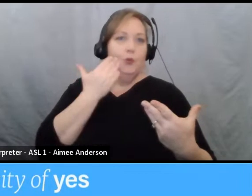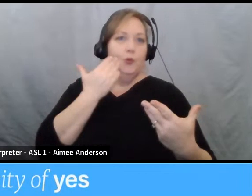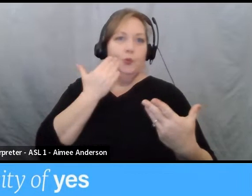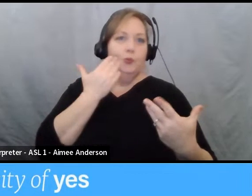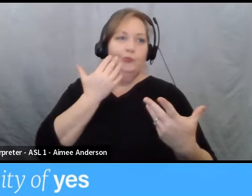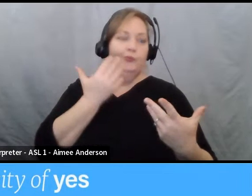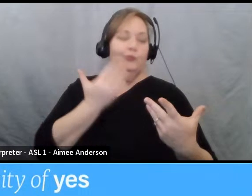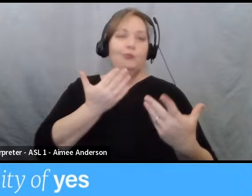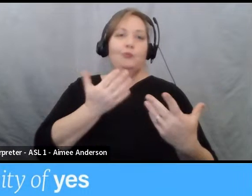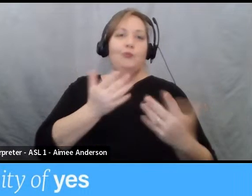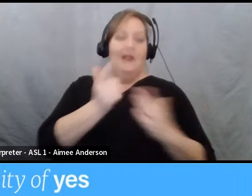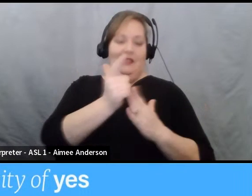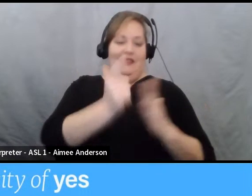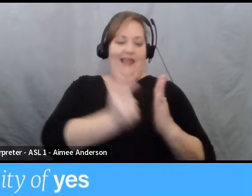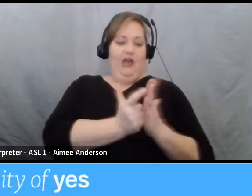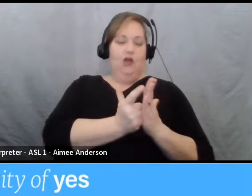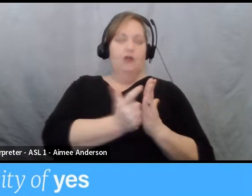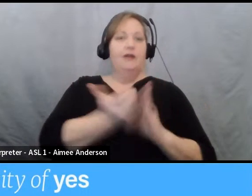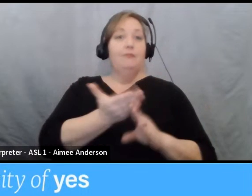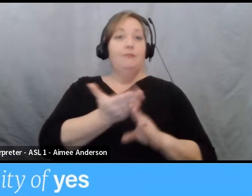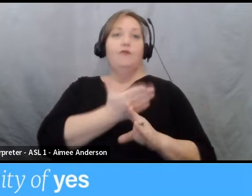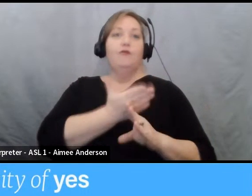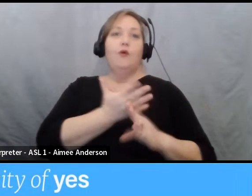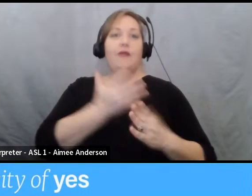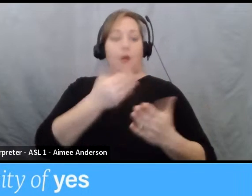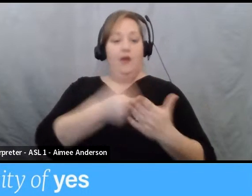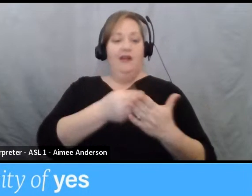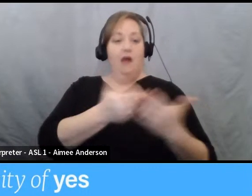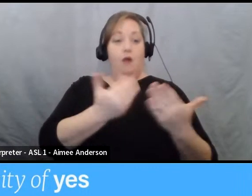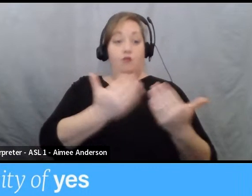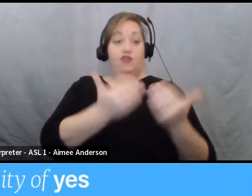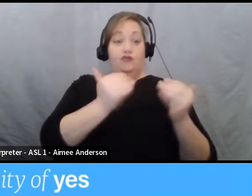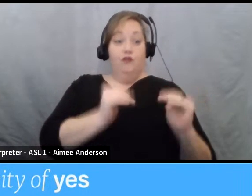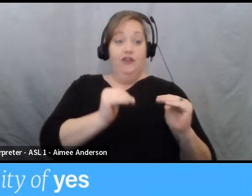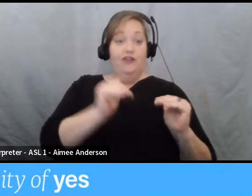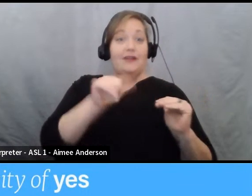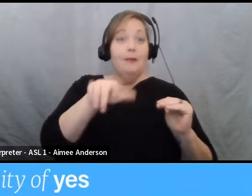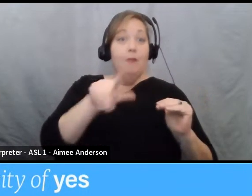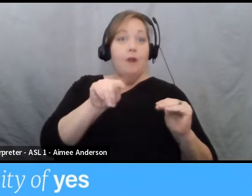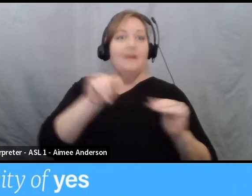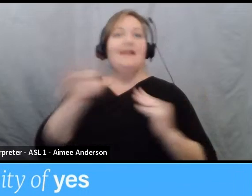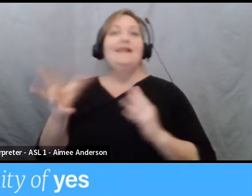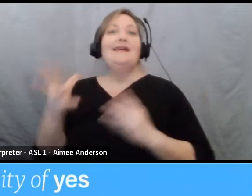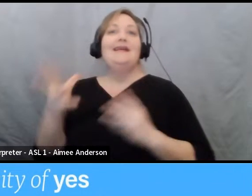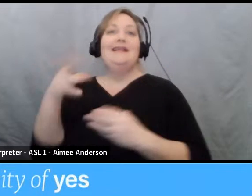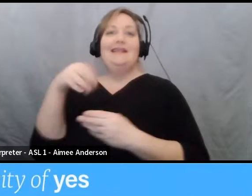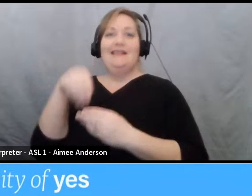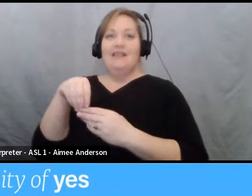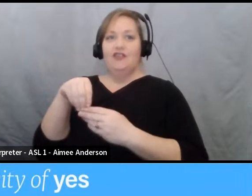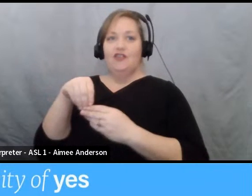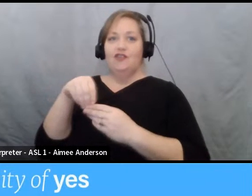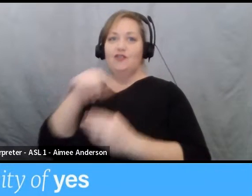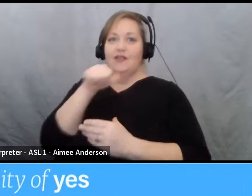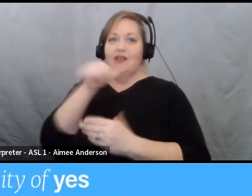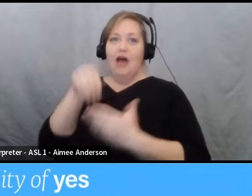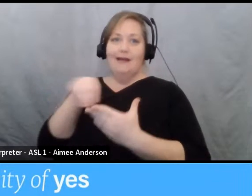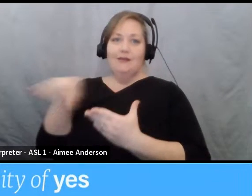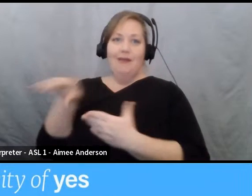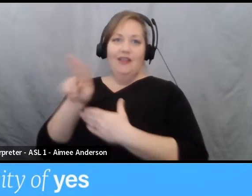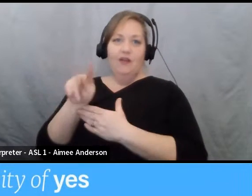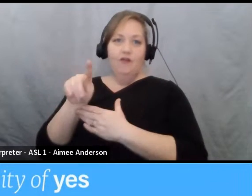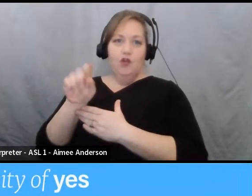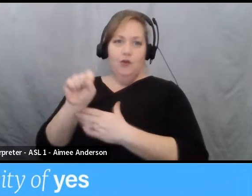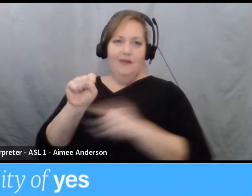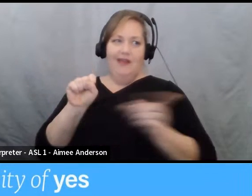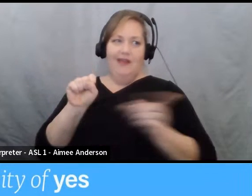formally, legally income restricted units in those apartment buildings, in addition to the relatively inexpensive units that